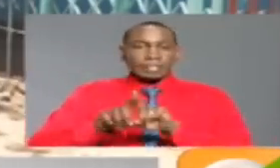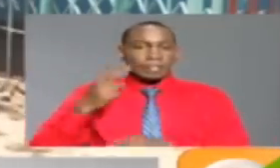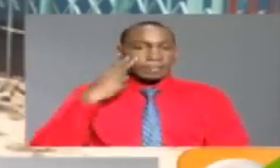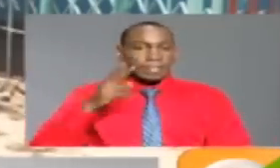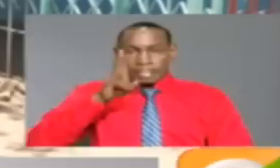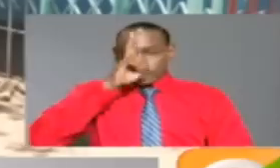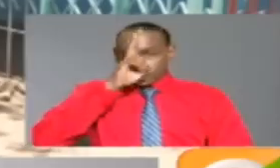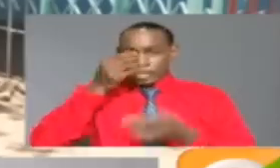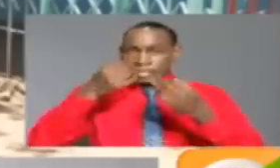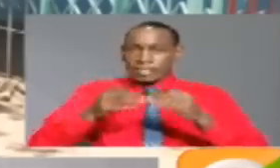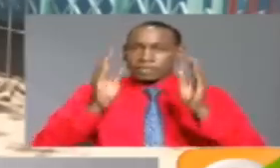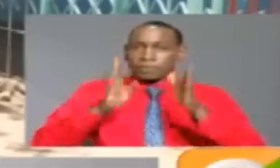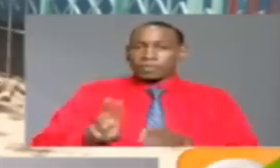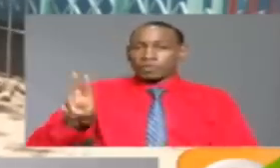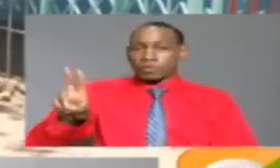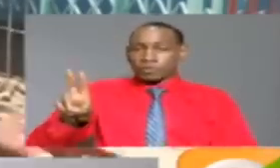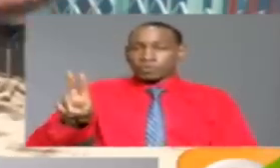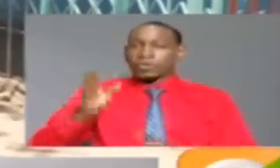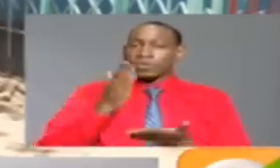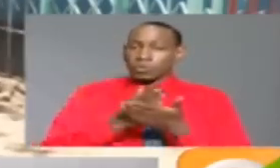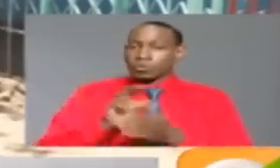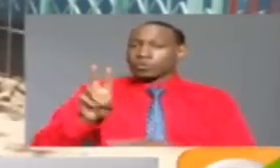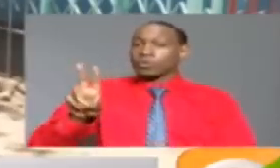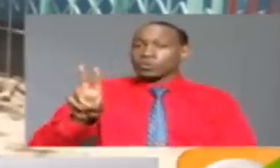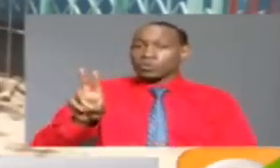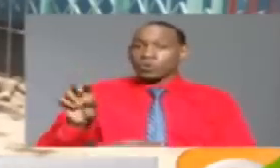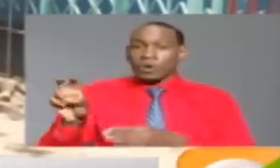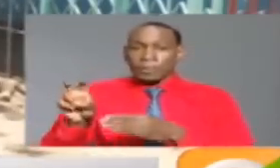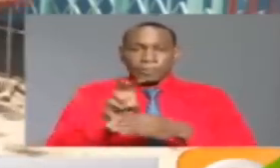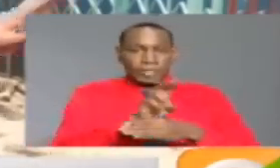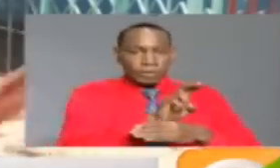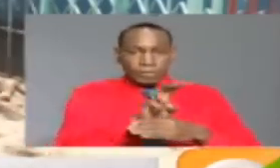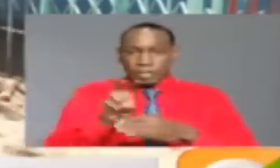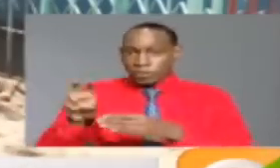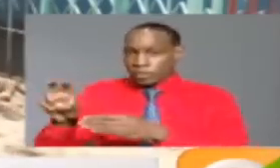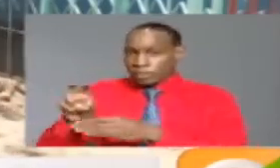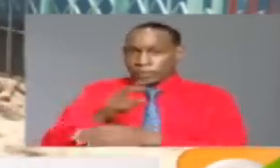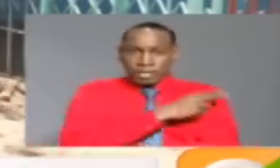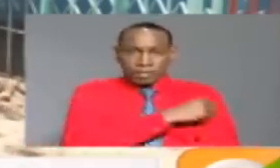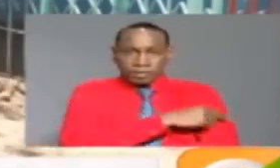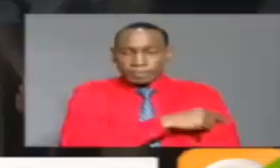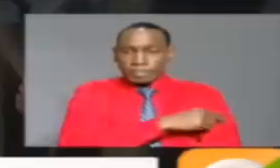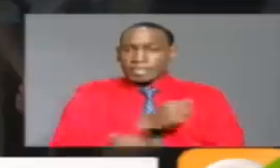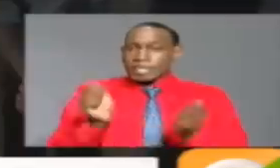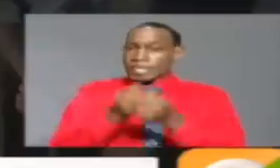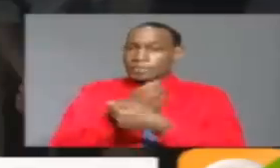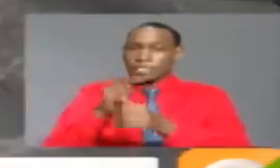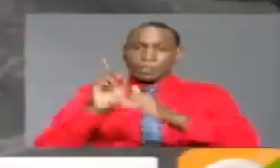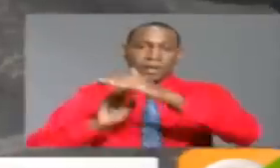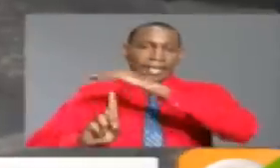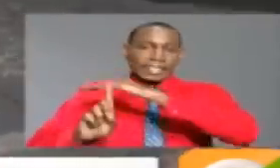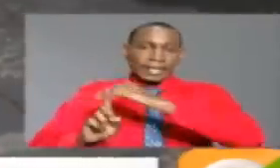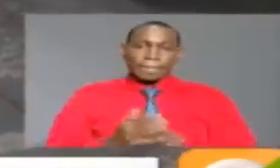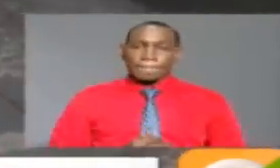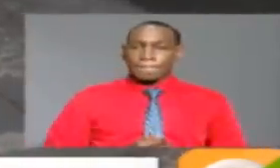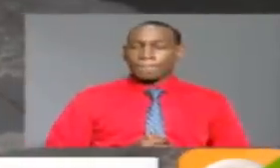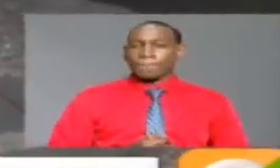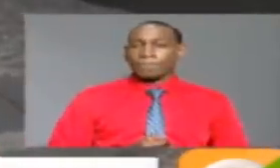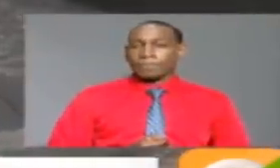police officers, two of them to be exact, manning this place. It's been cordoned off.